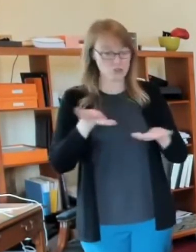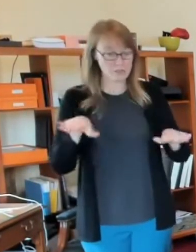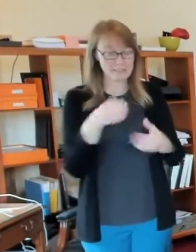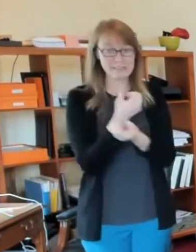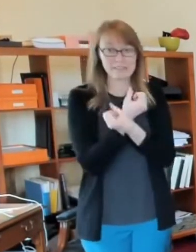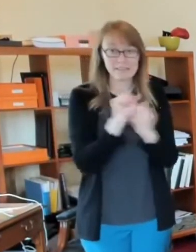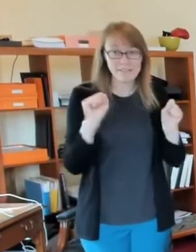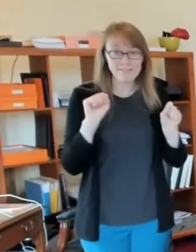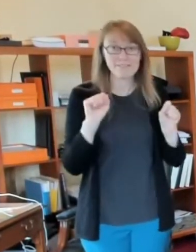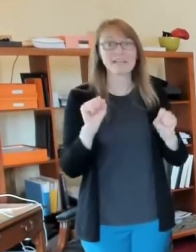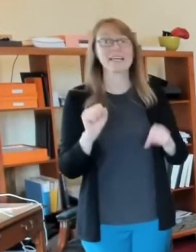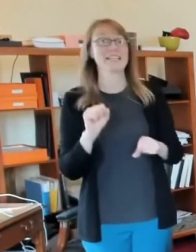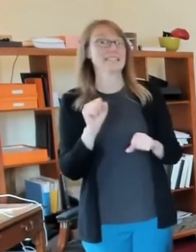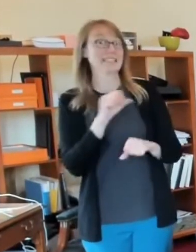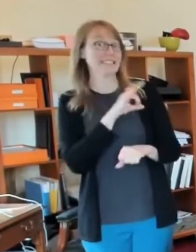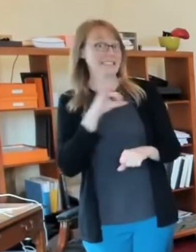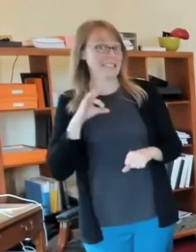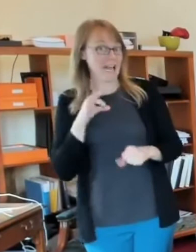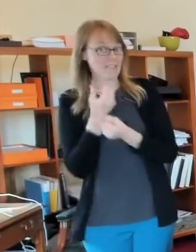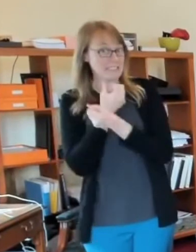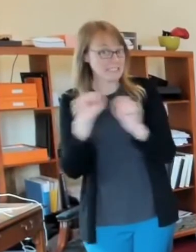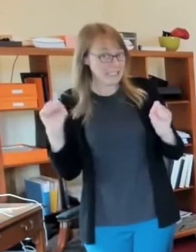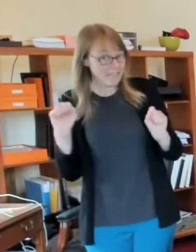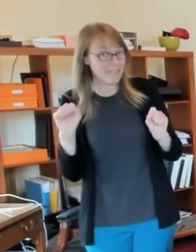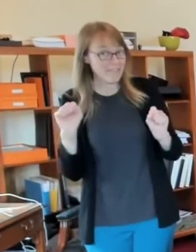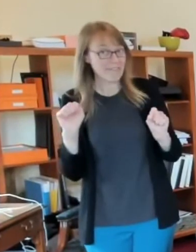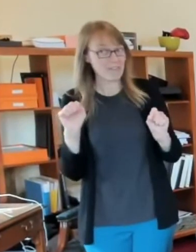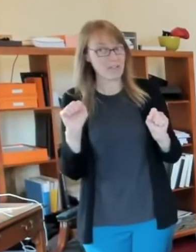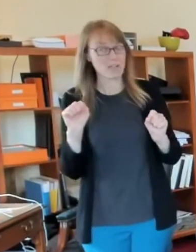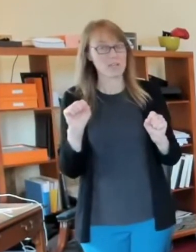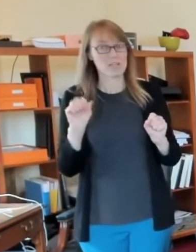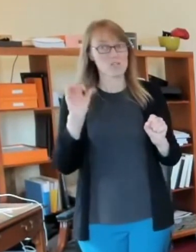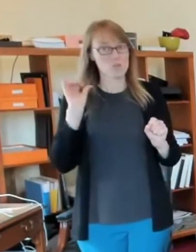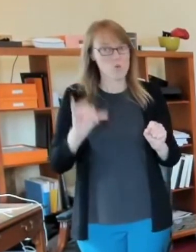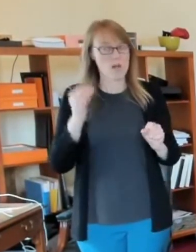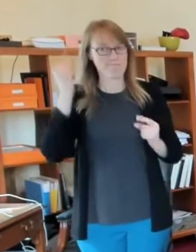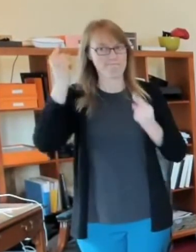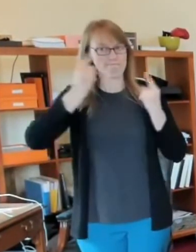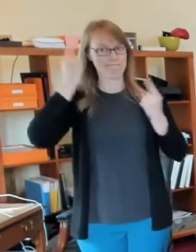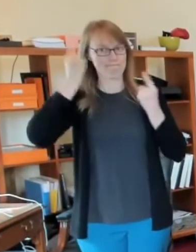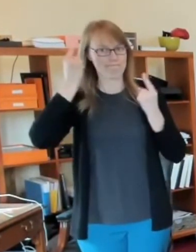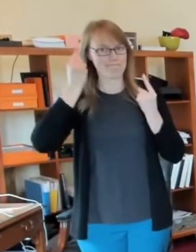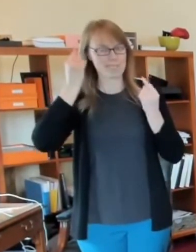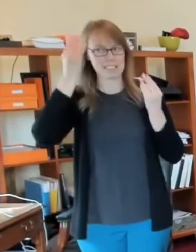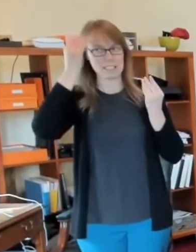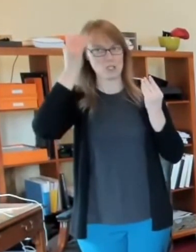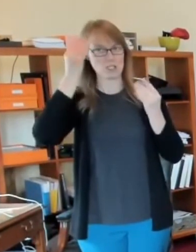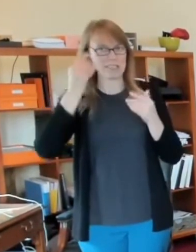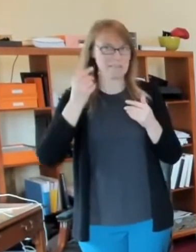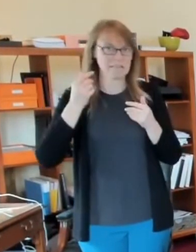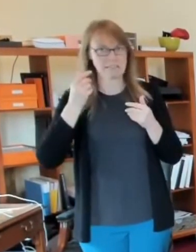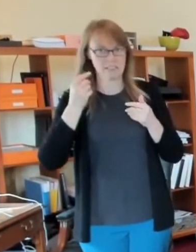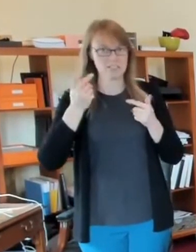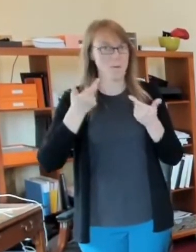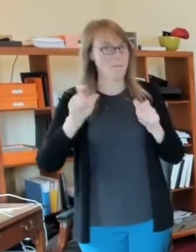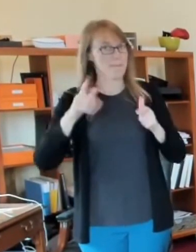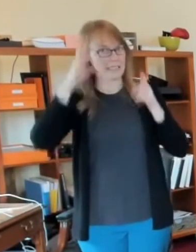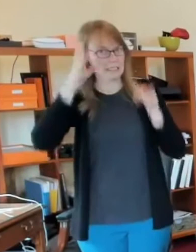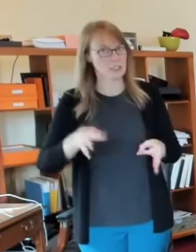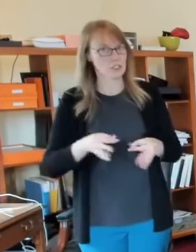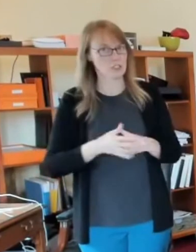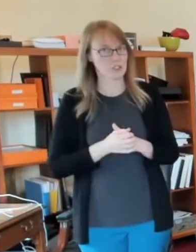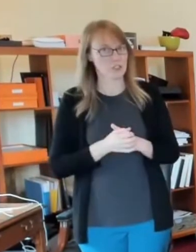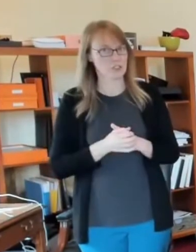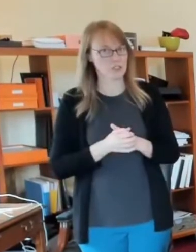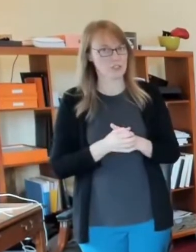for these superintendents and these school districts to make. And we're going to know more a week from now, and we're going